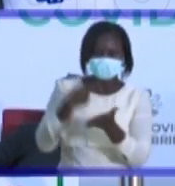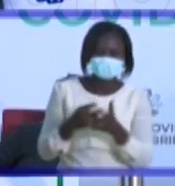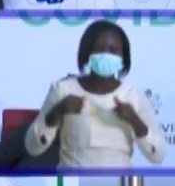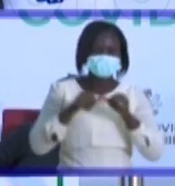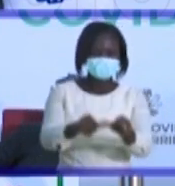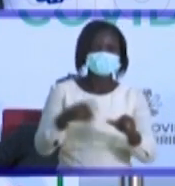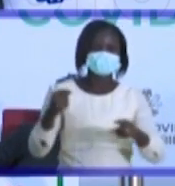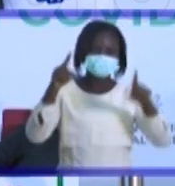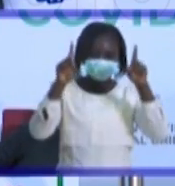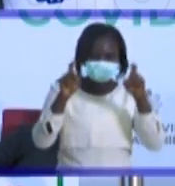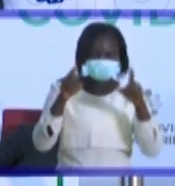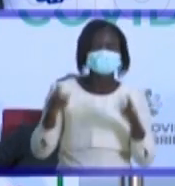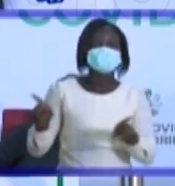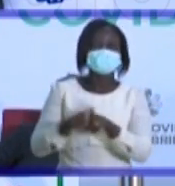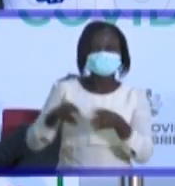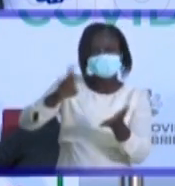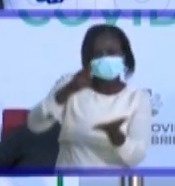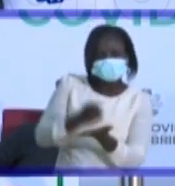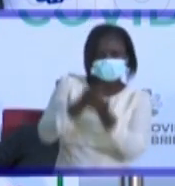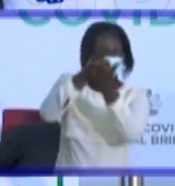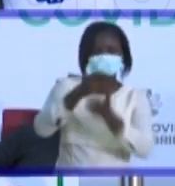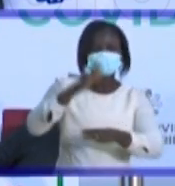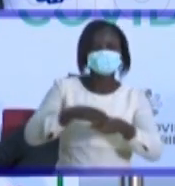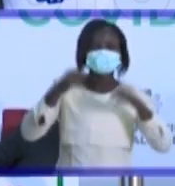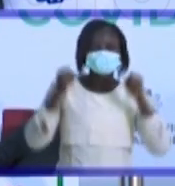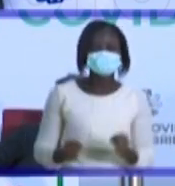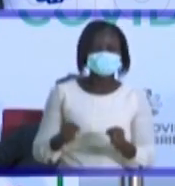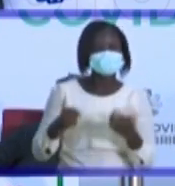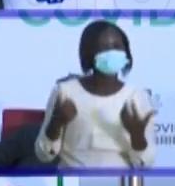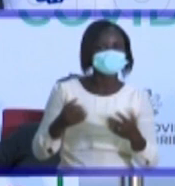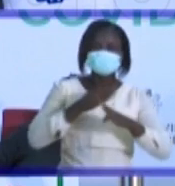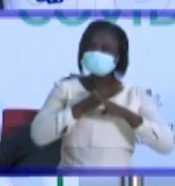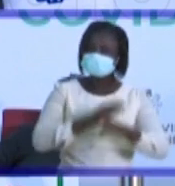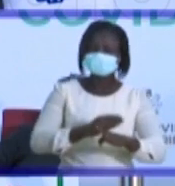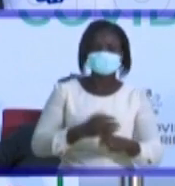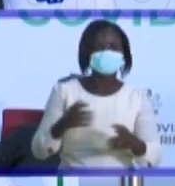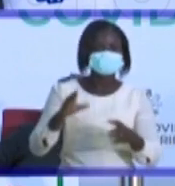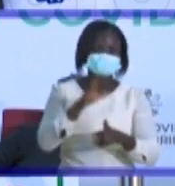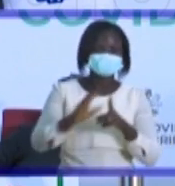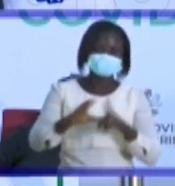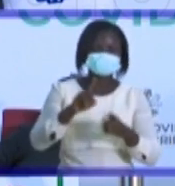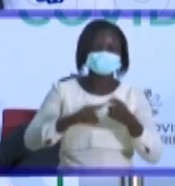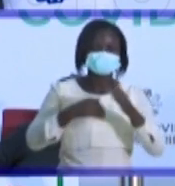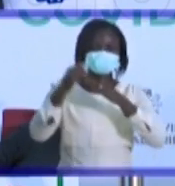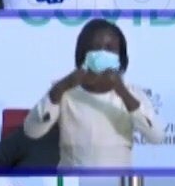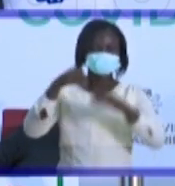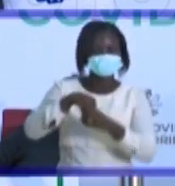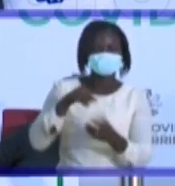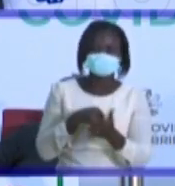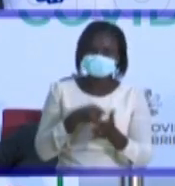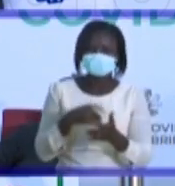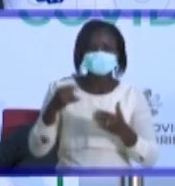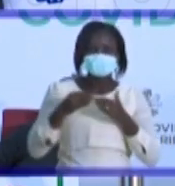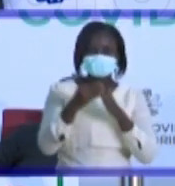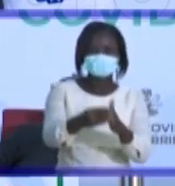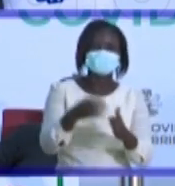as recommended under strong precautionary conditions to be built into them. The leadership of the